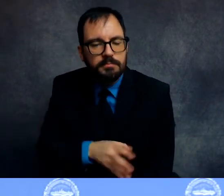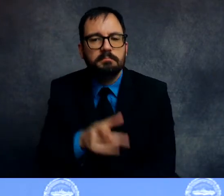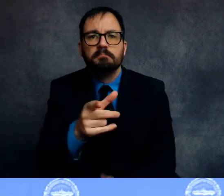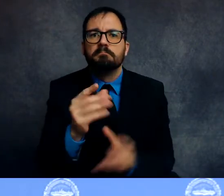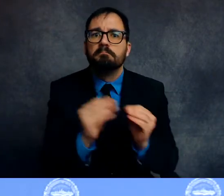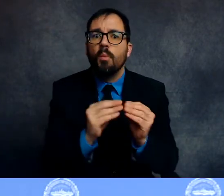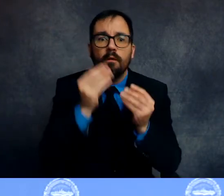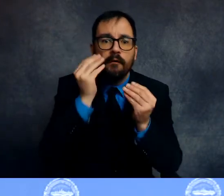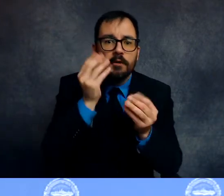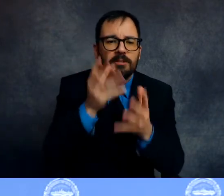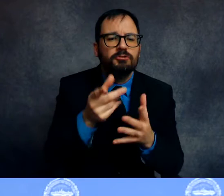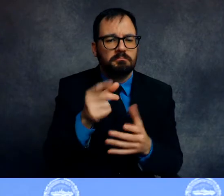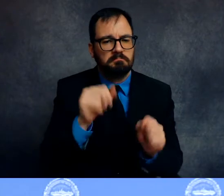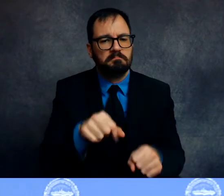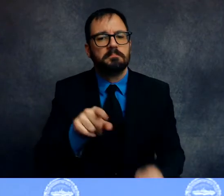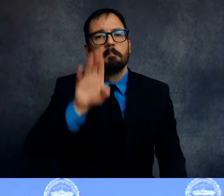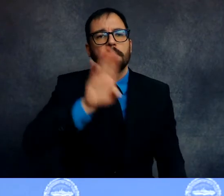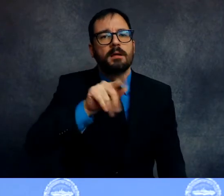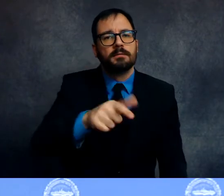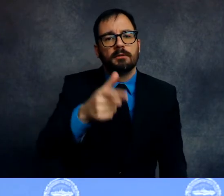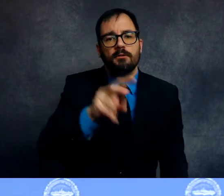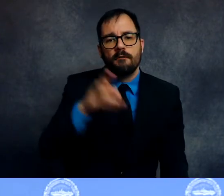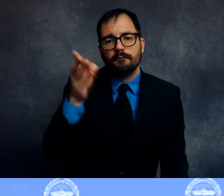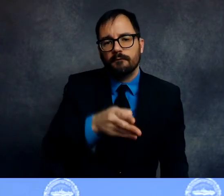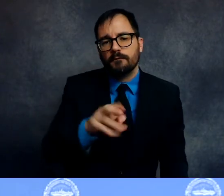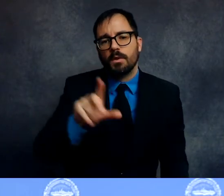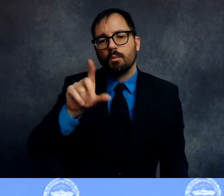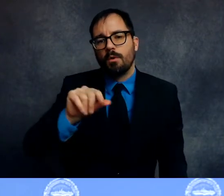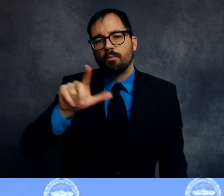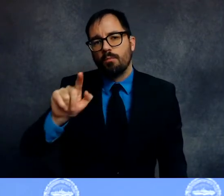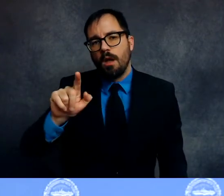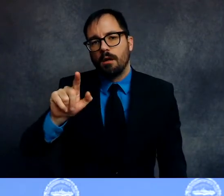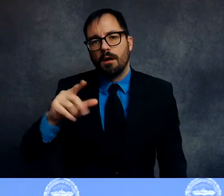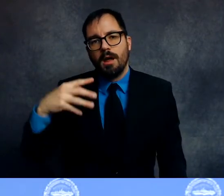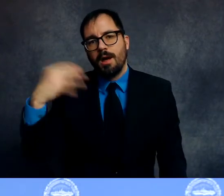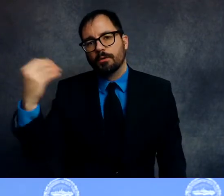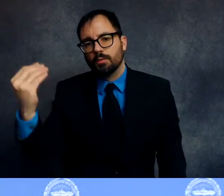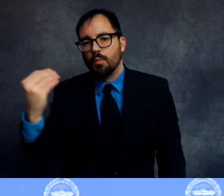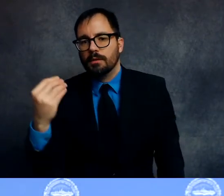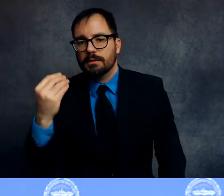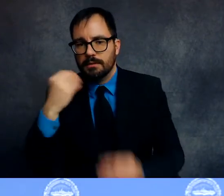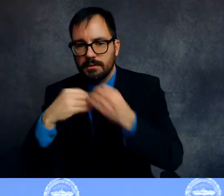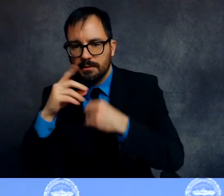rolling basis. You can learn more or submit an application to